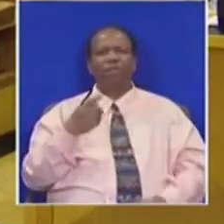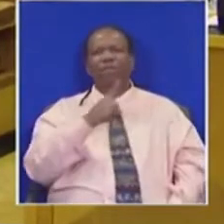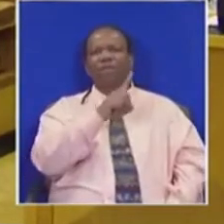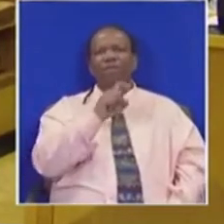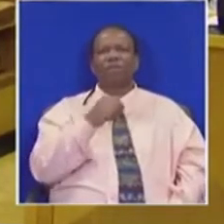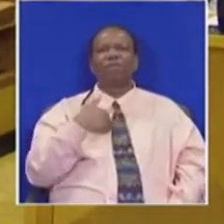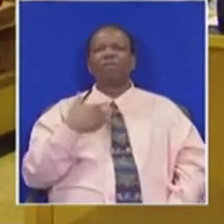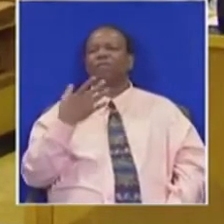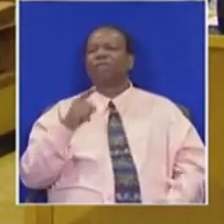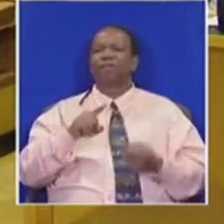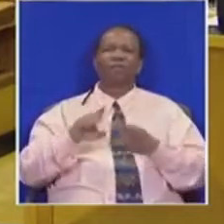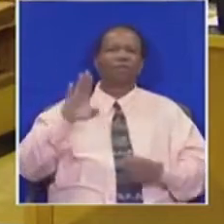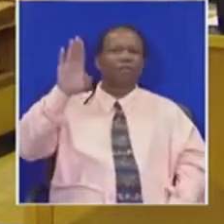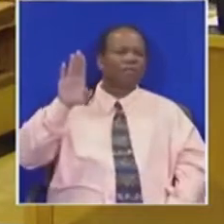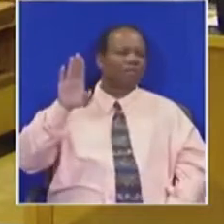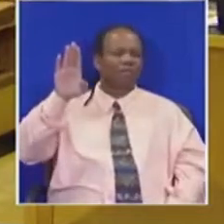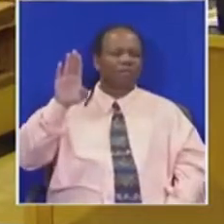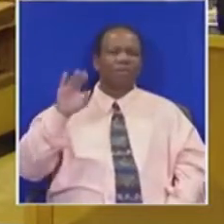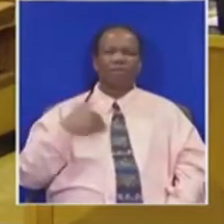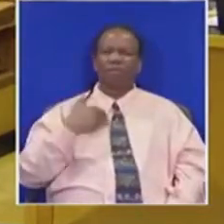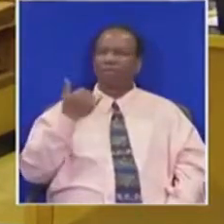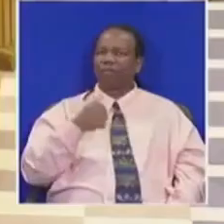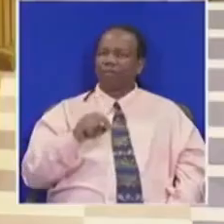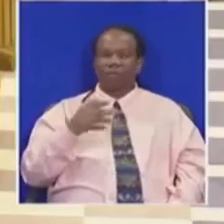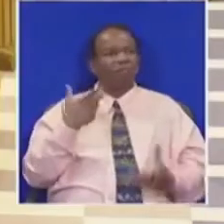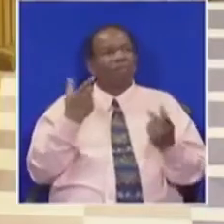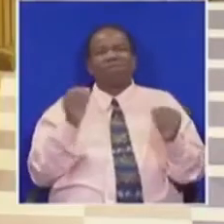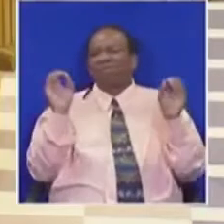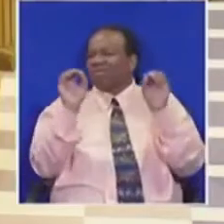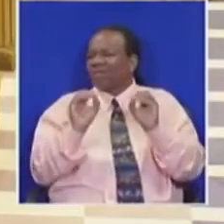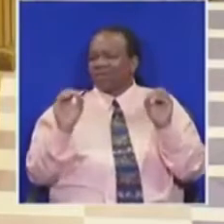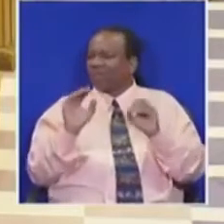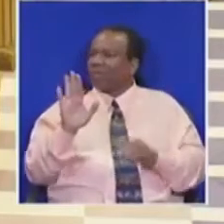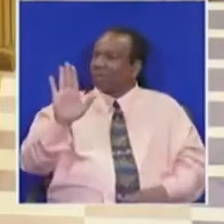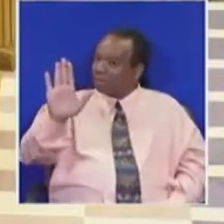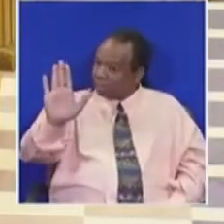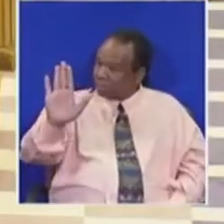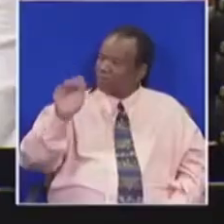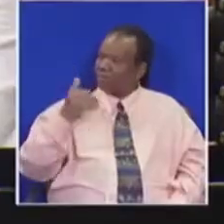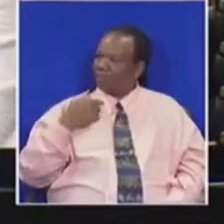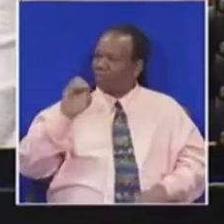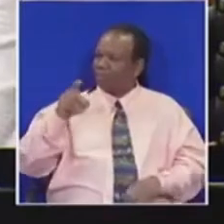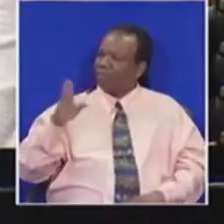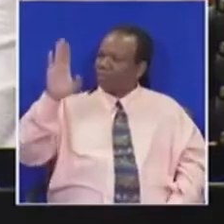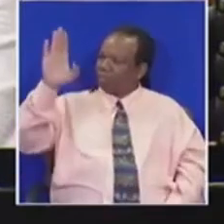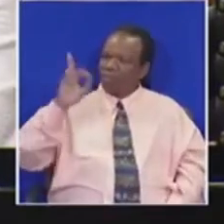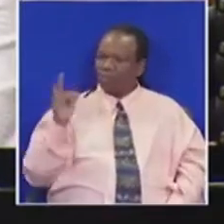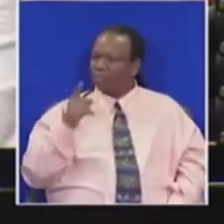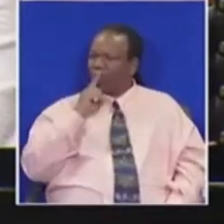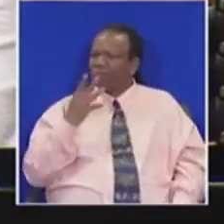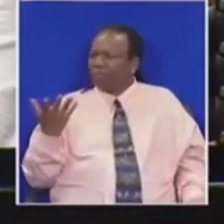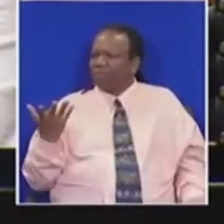questions. All they do is raise points of order. Honorable Ndozi. I've never seen them do anything. I haven't given you the floor, Honorable